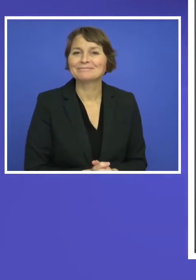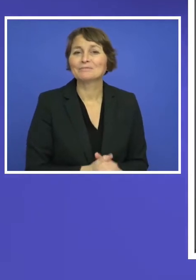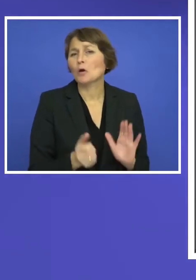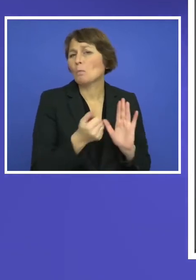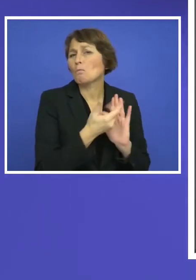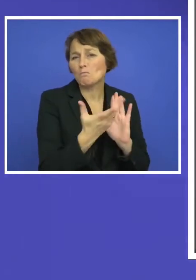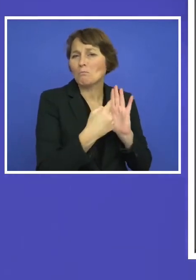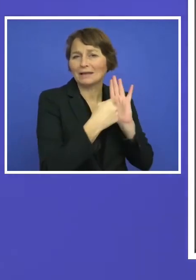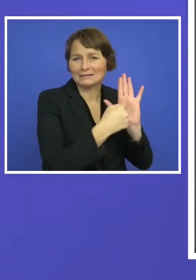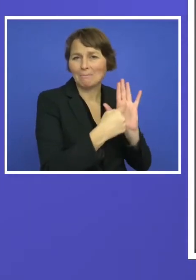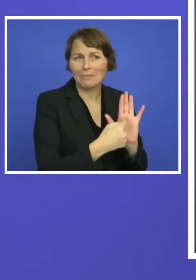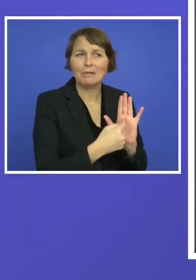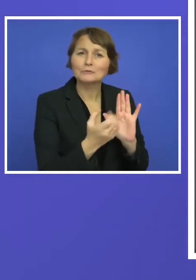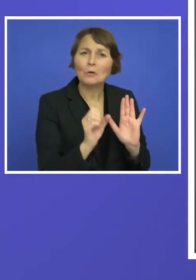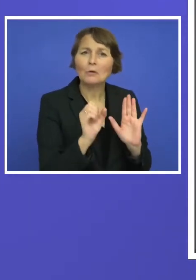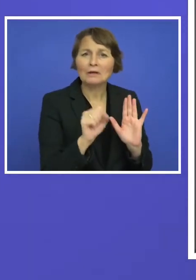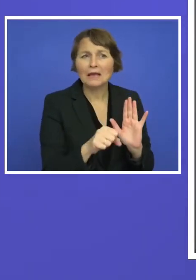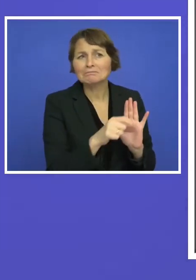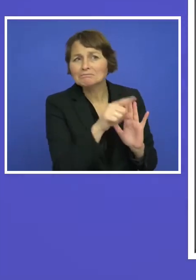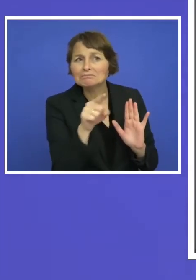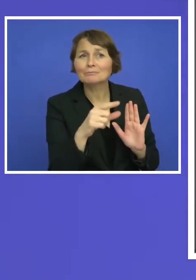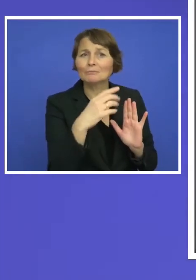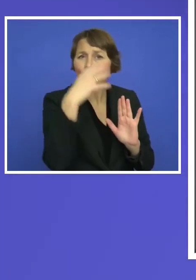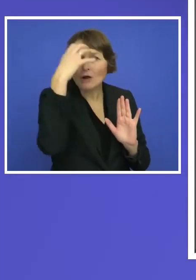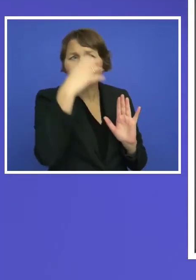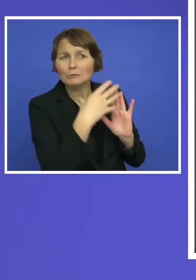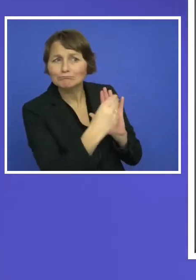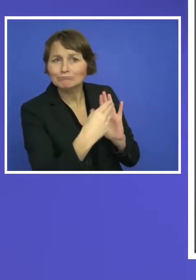what governments can do, and now we see that